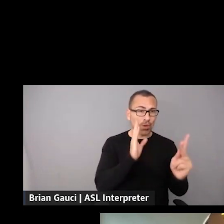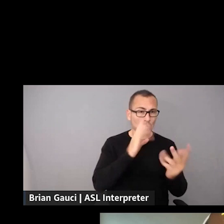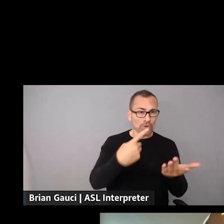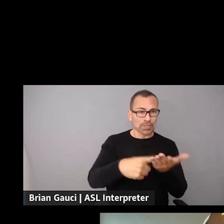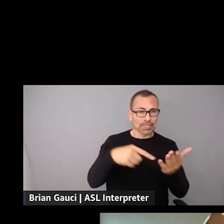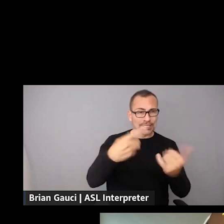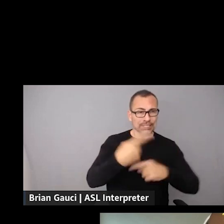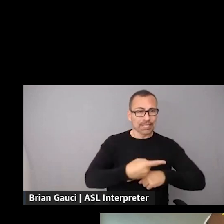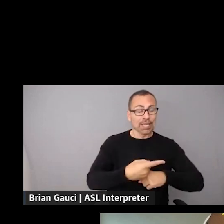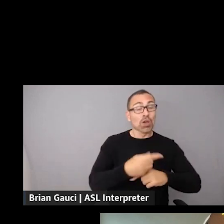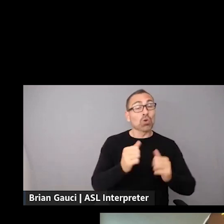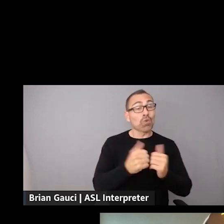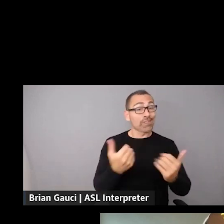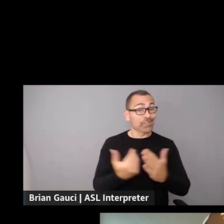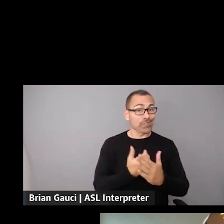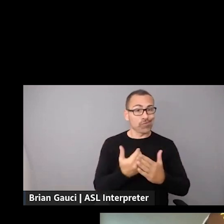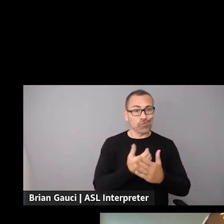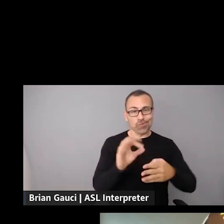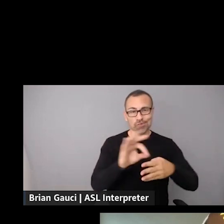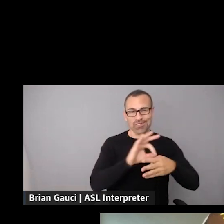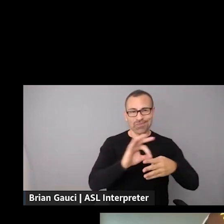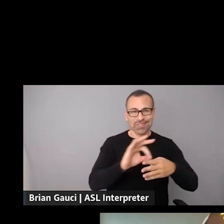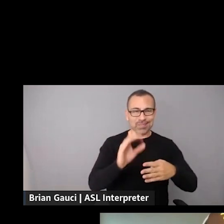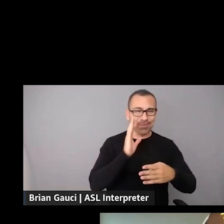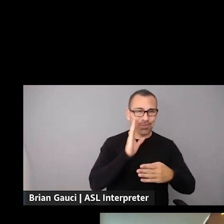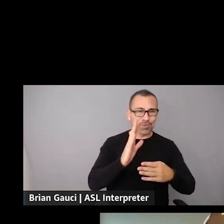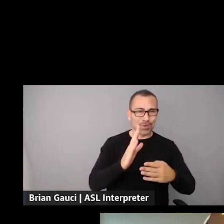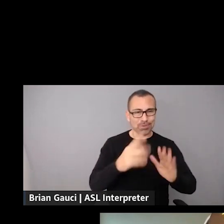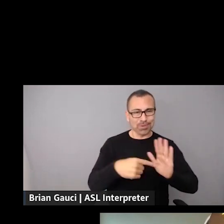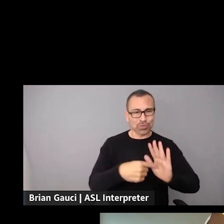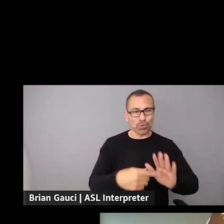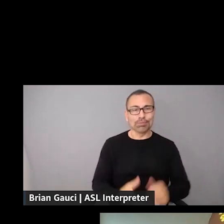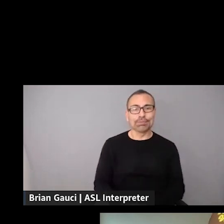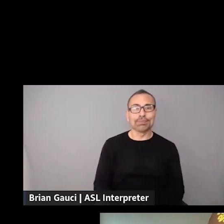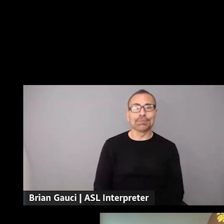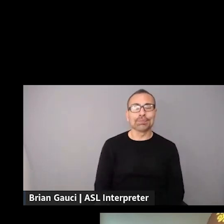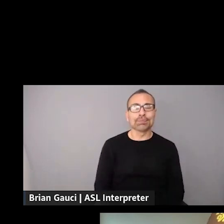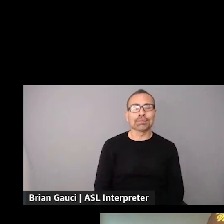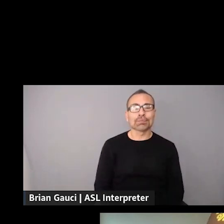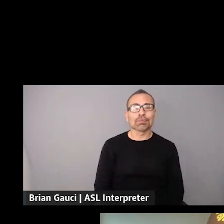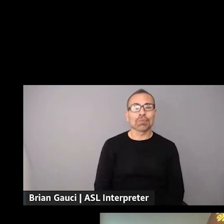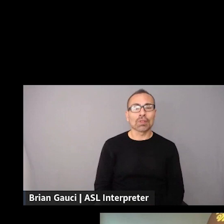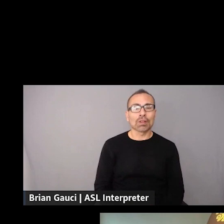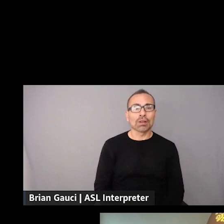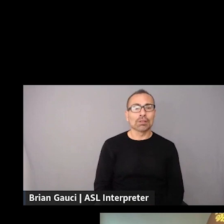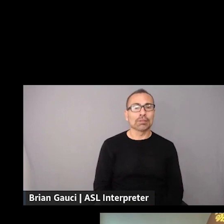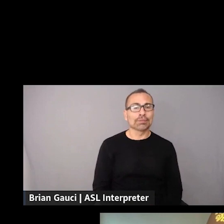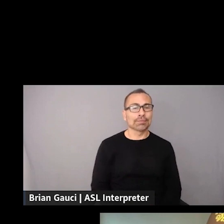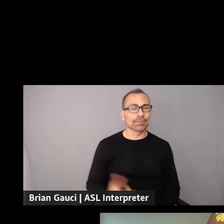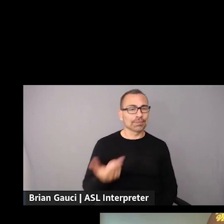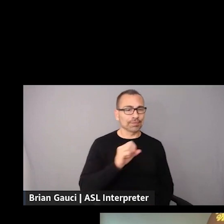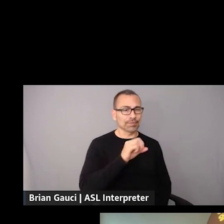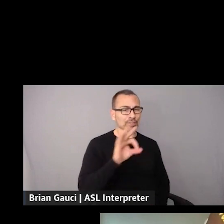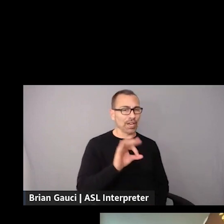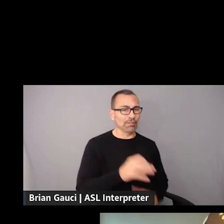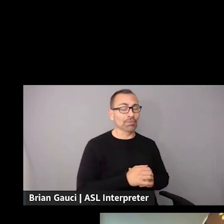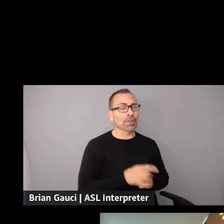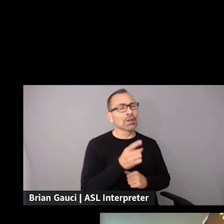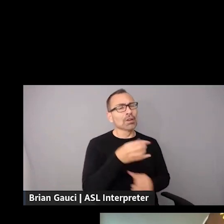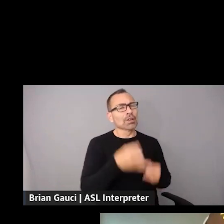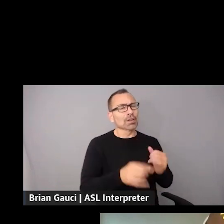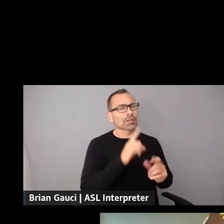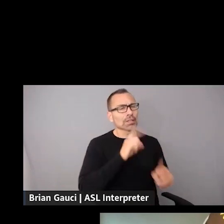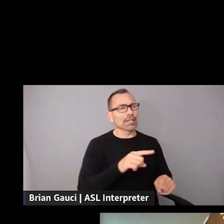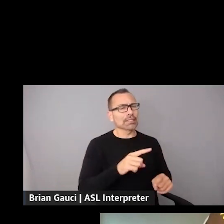new capabilities that we want to demo. Cool. Molly, you ended your last answer with kind of about